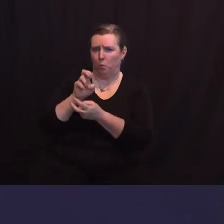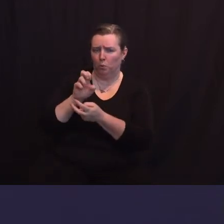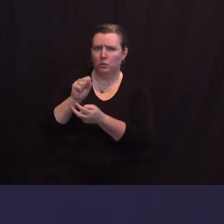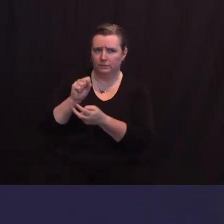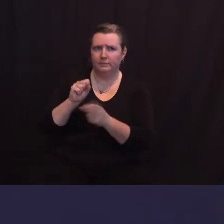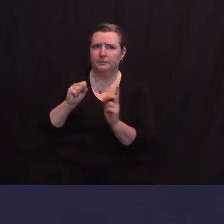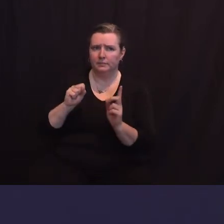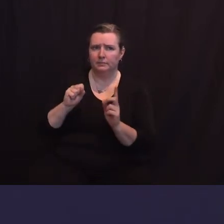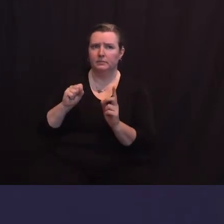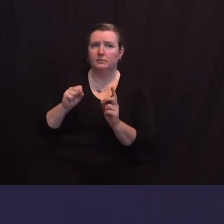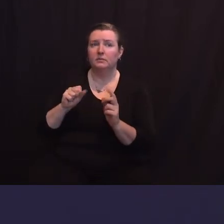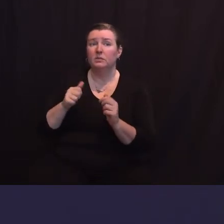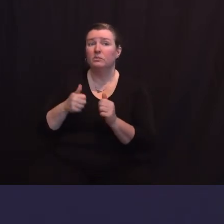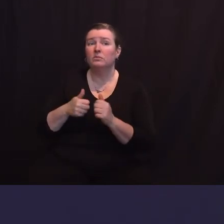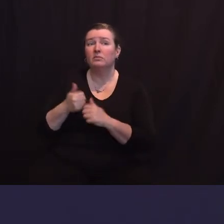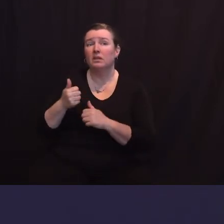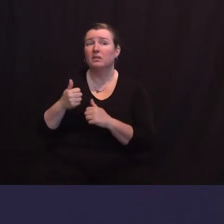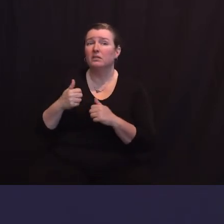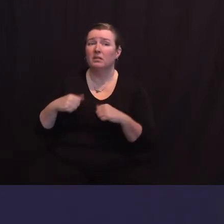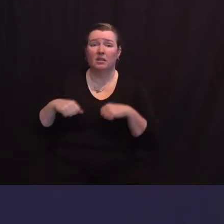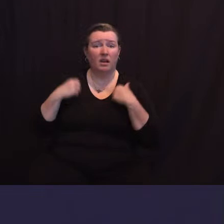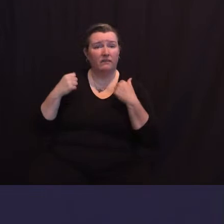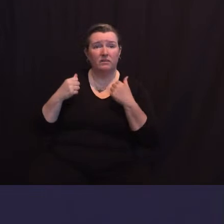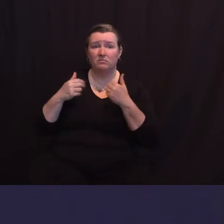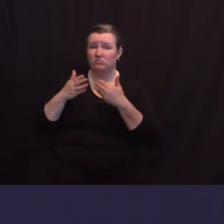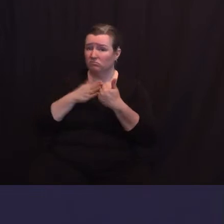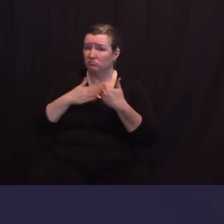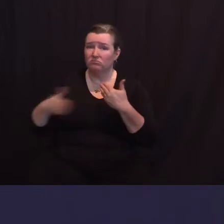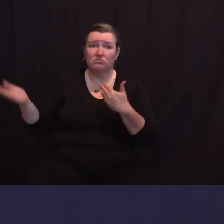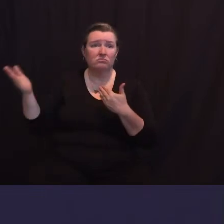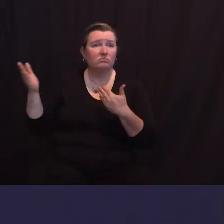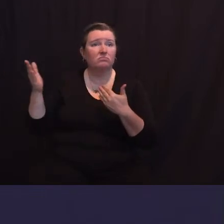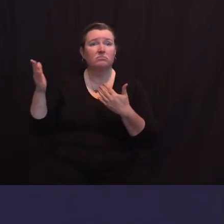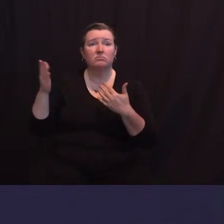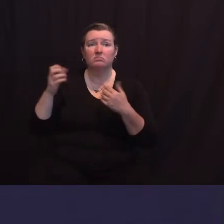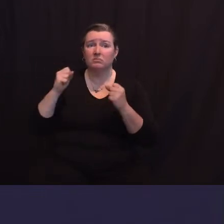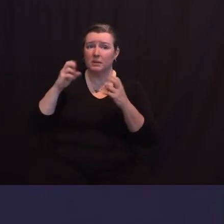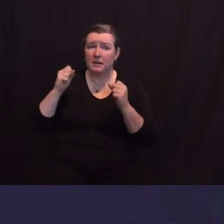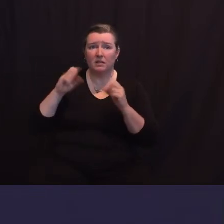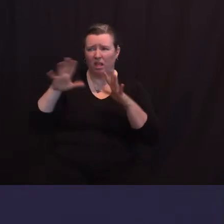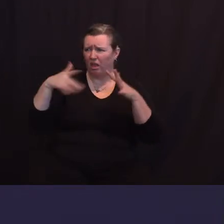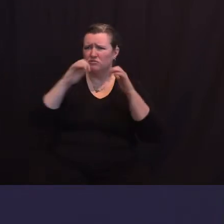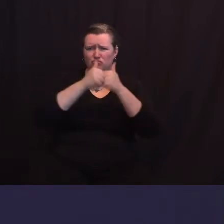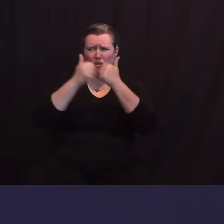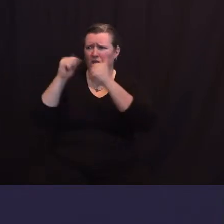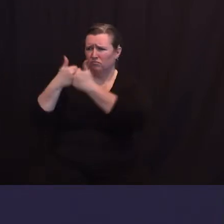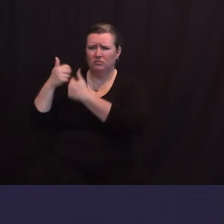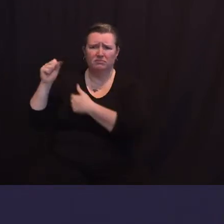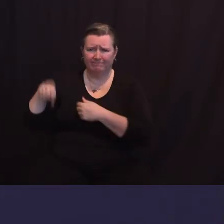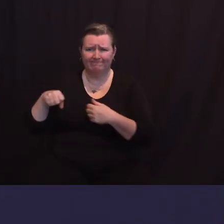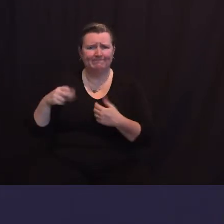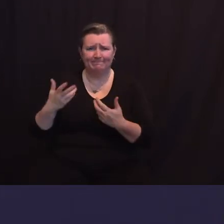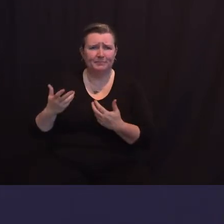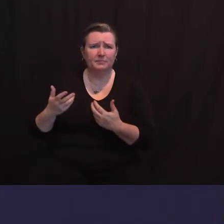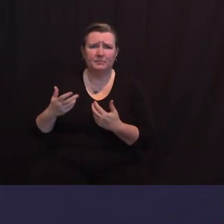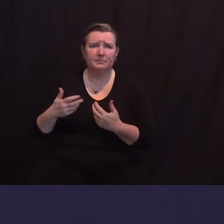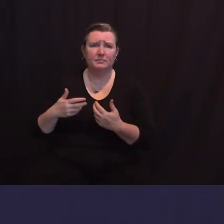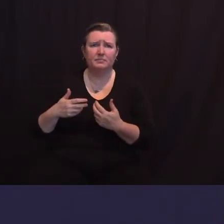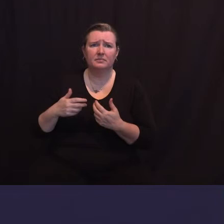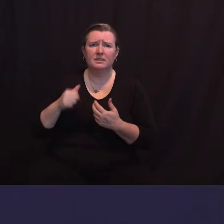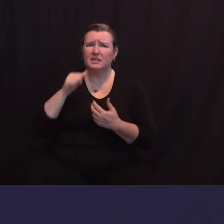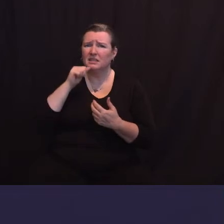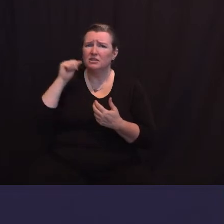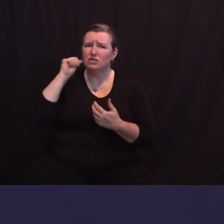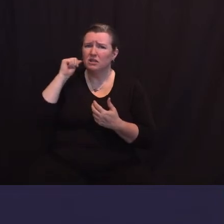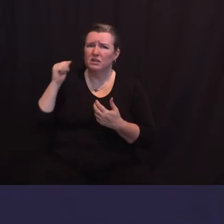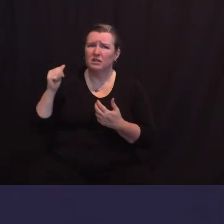life marches on. Challenges remain among us. I had a call with some friends yesterday, and just ticking through a bunch of